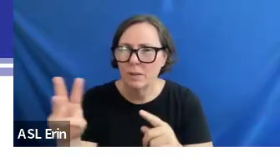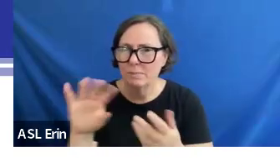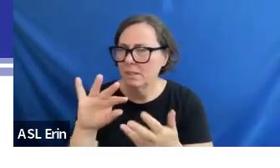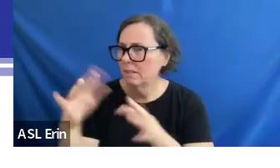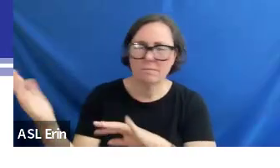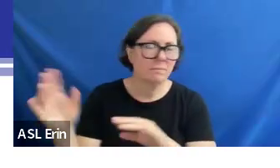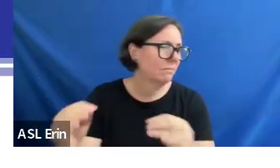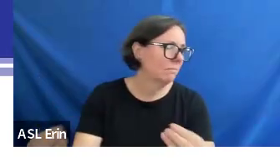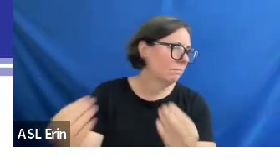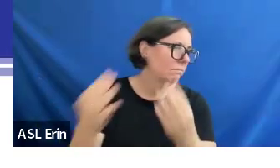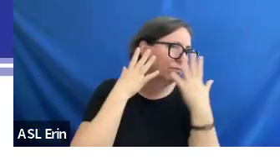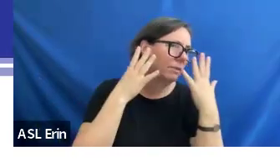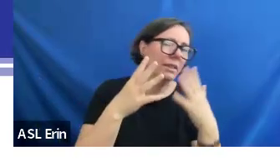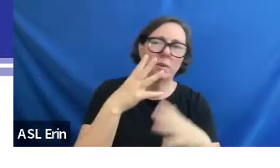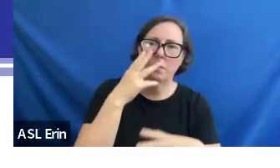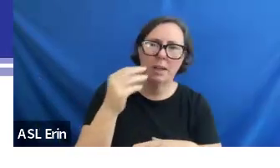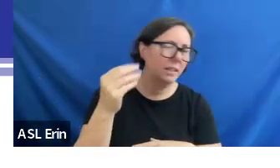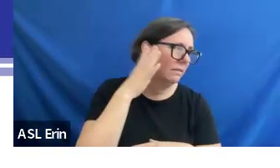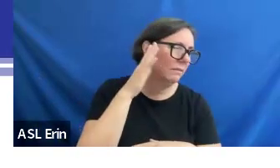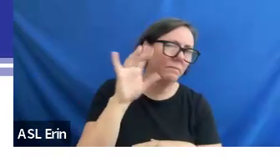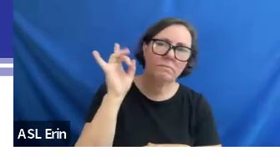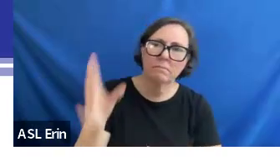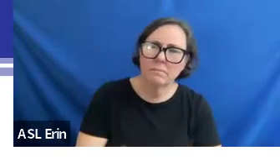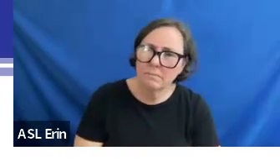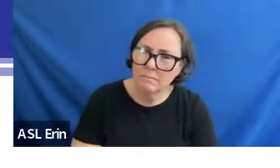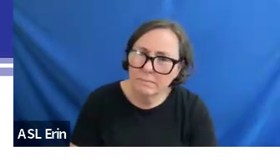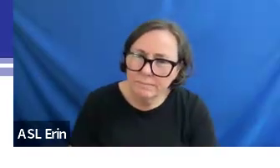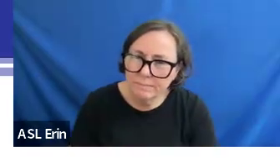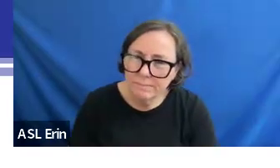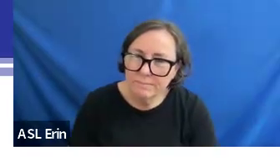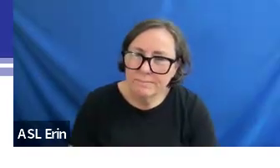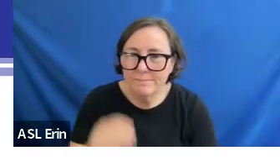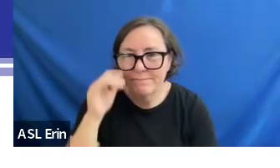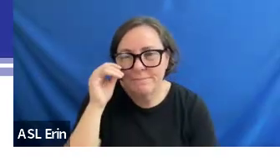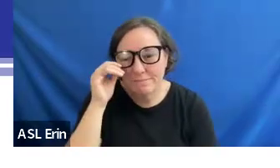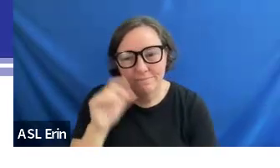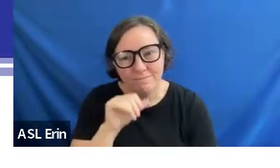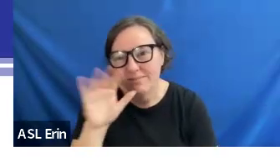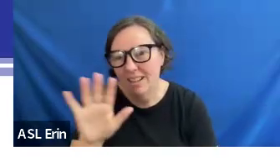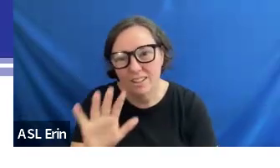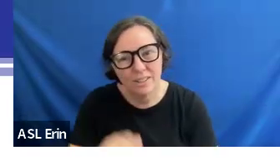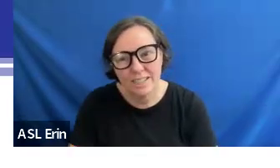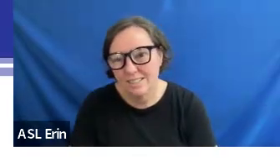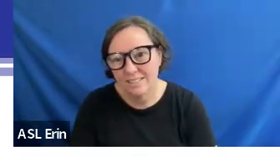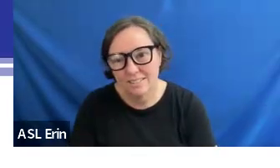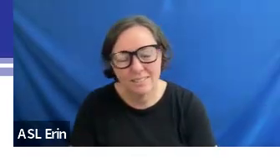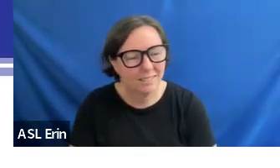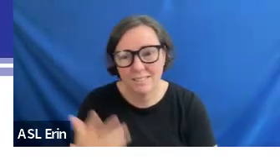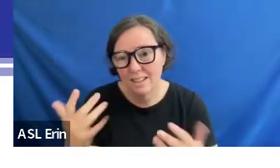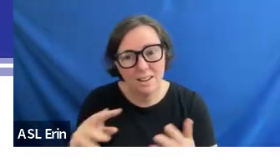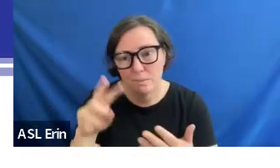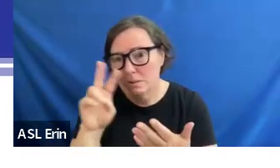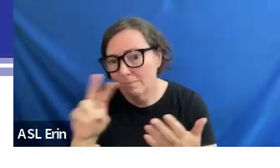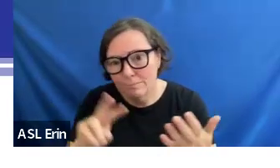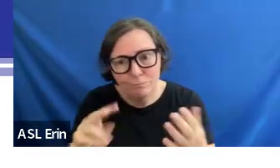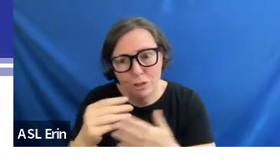is glaring white in the face, and it's not that fun. And we really didn't want to stay on that website because it was